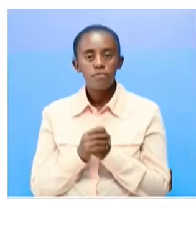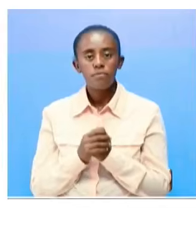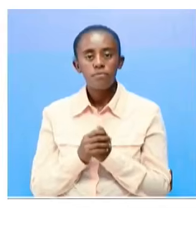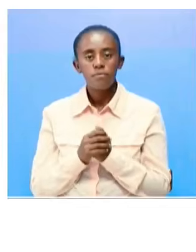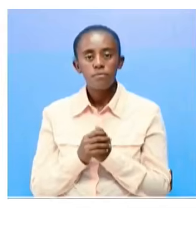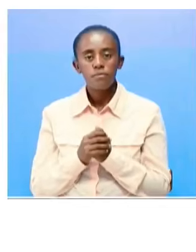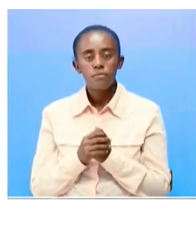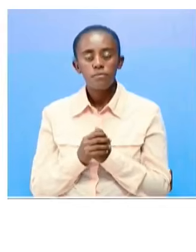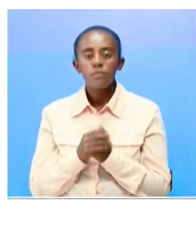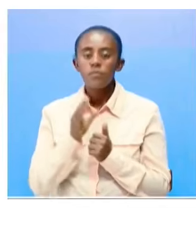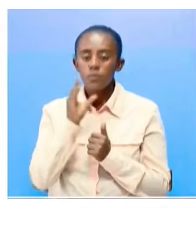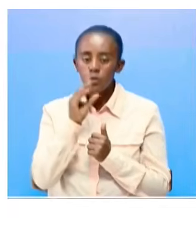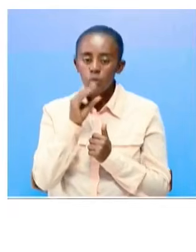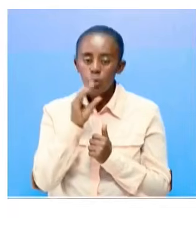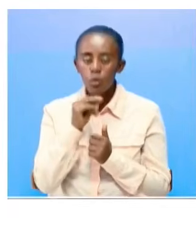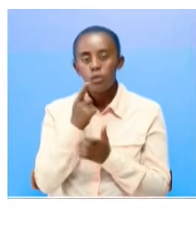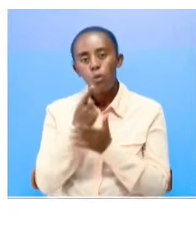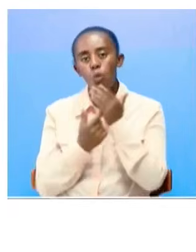talking